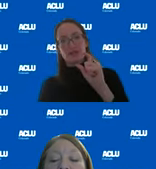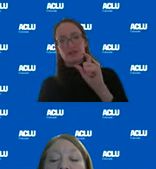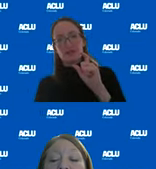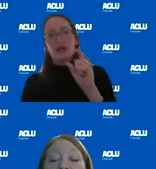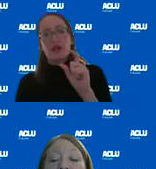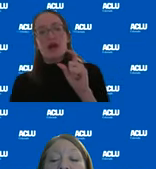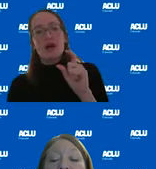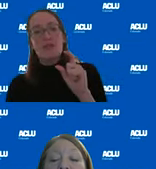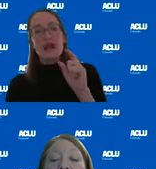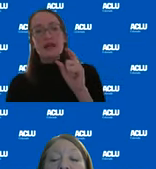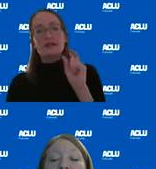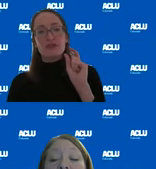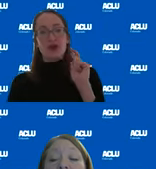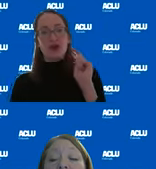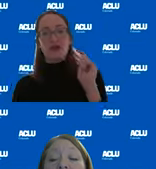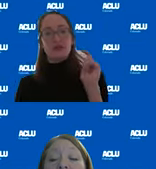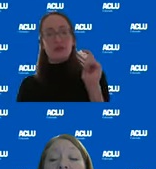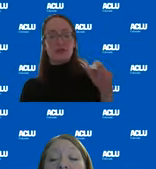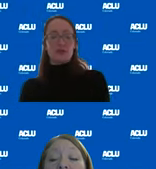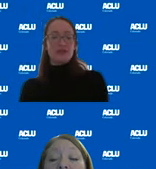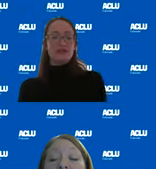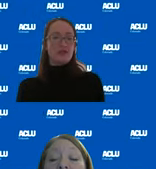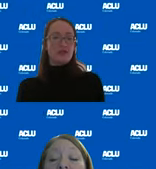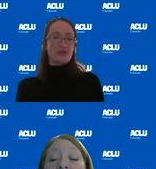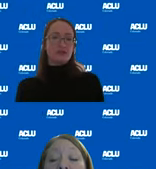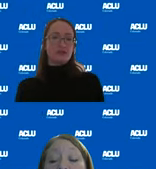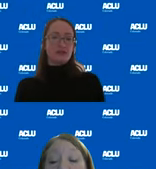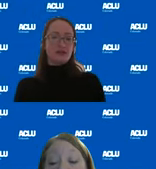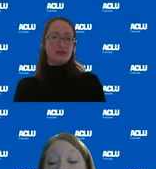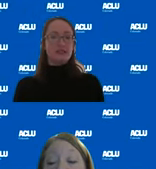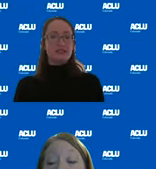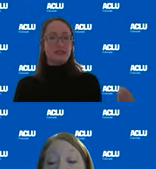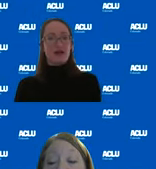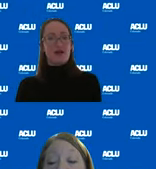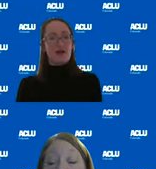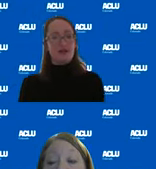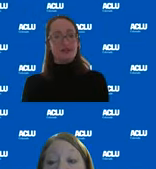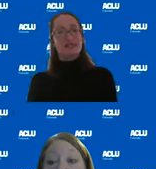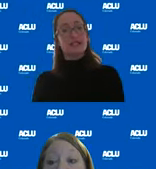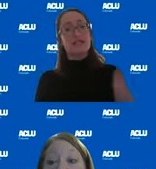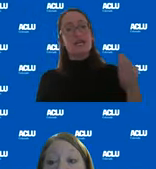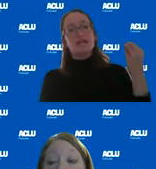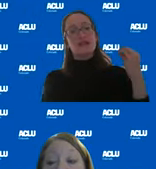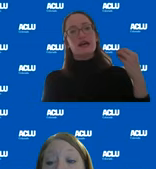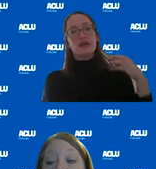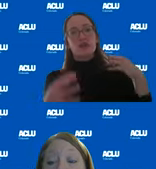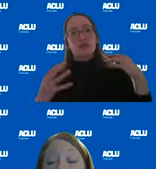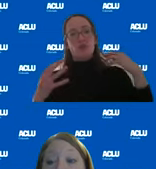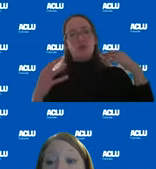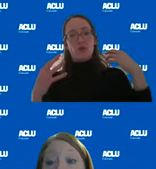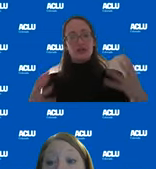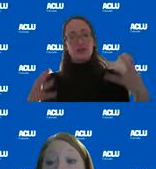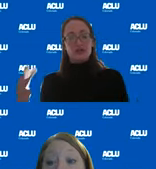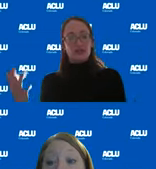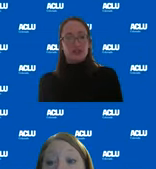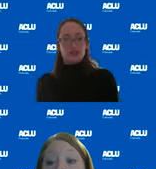address. And for the right to vote for folks experiencing homelessness in Colorado looks like this, is that